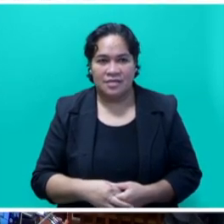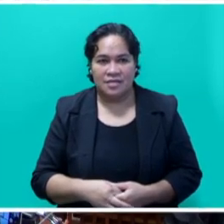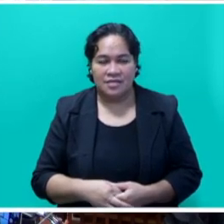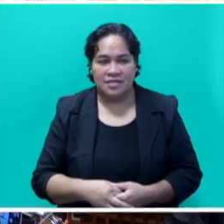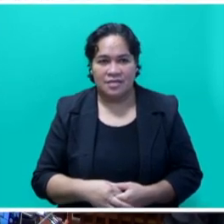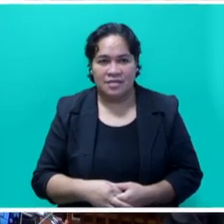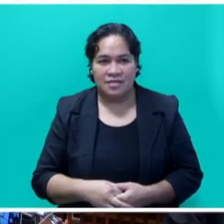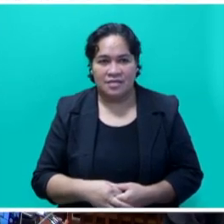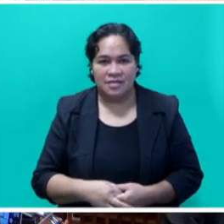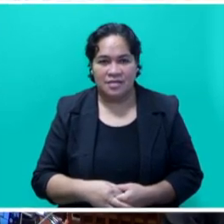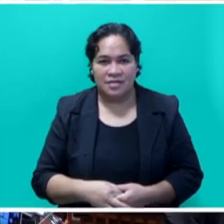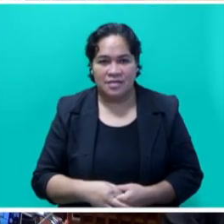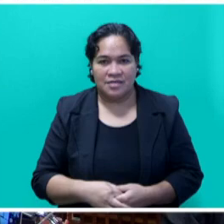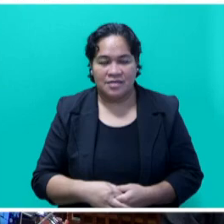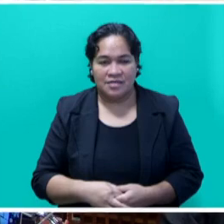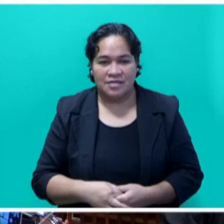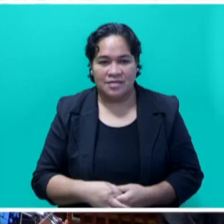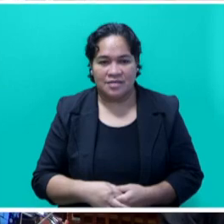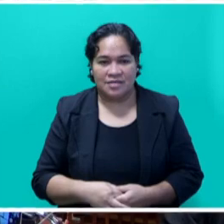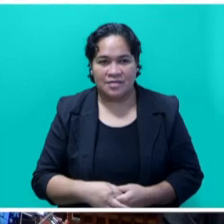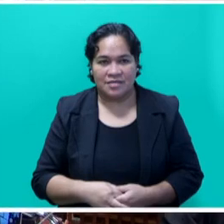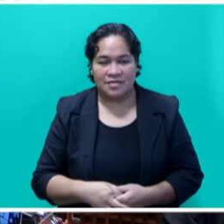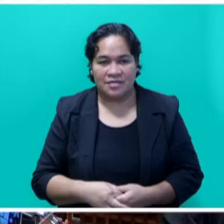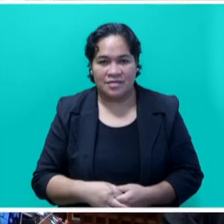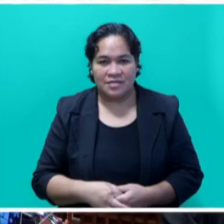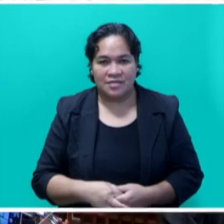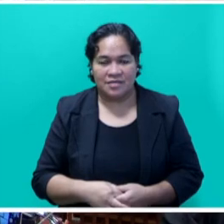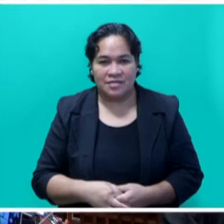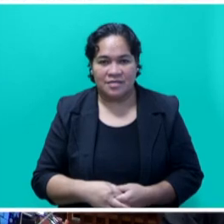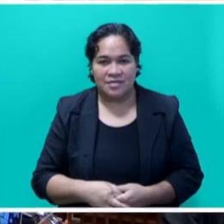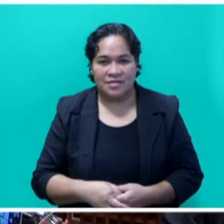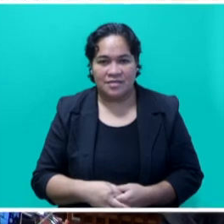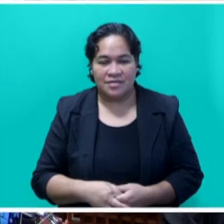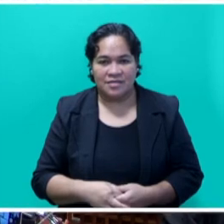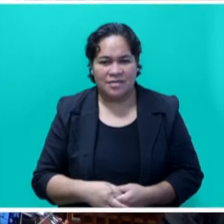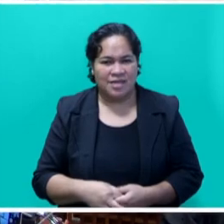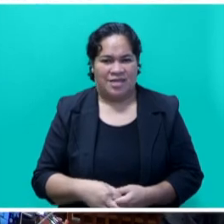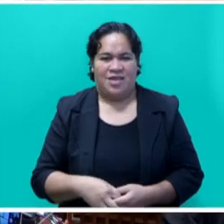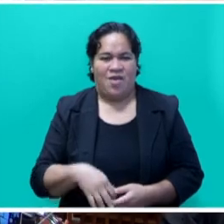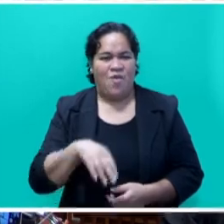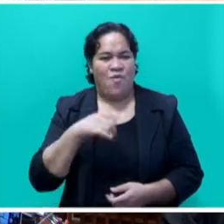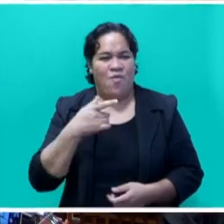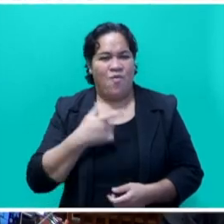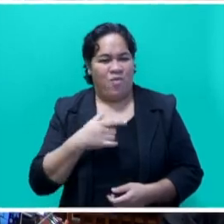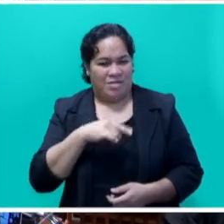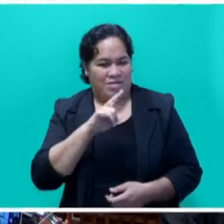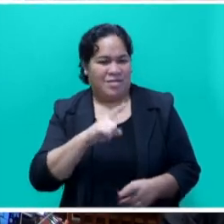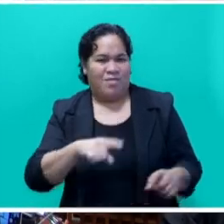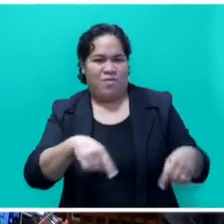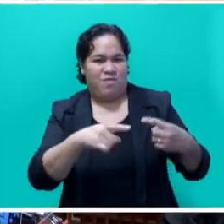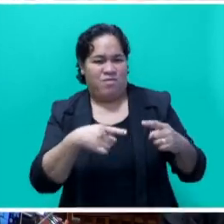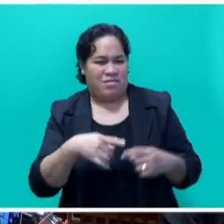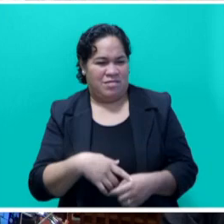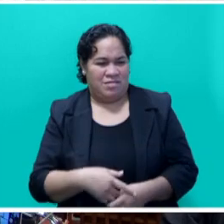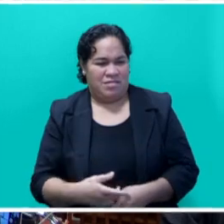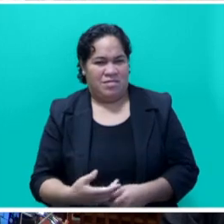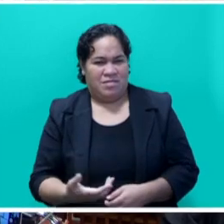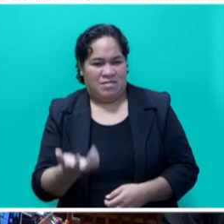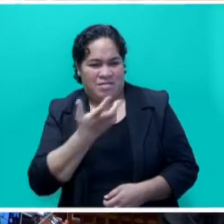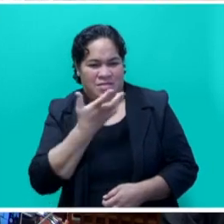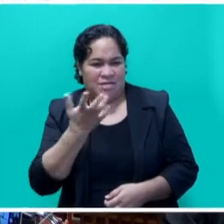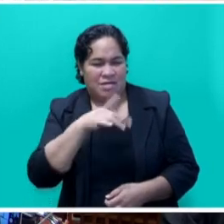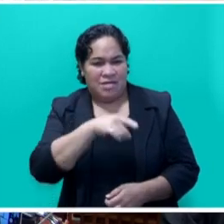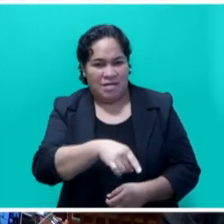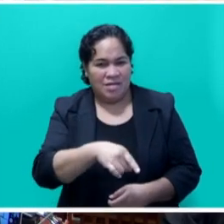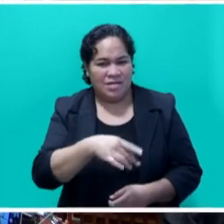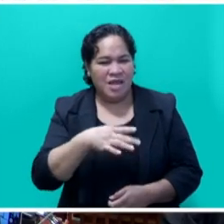The constitution was in place. They've lost them. What a preposterous proposition. Enough. It made it ridiculous. It